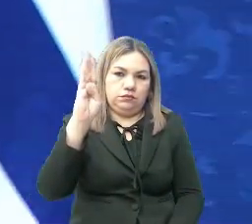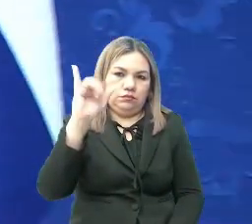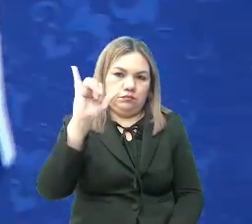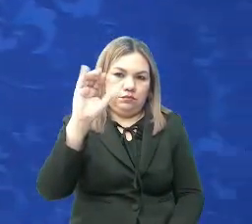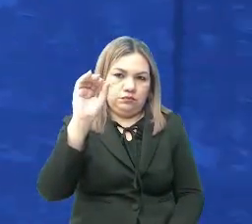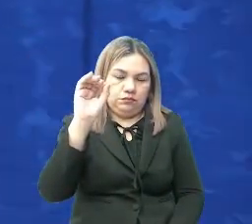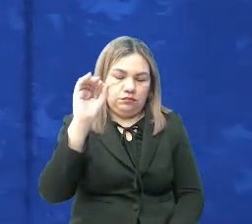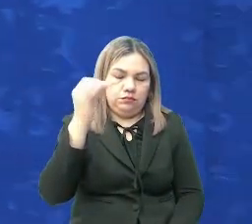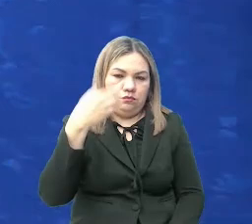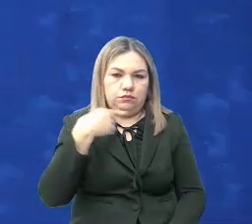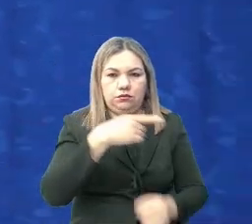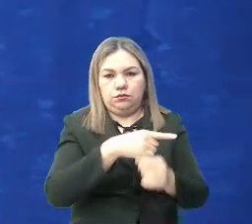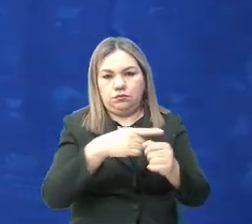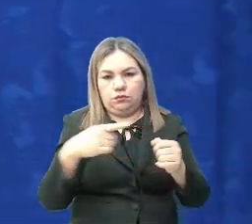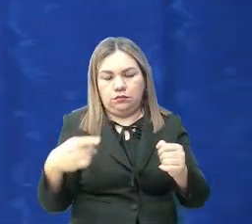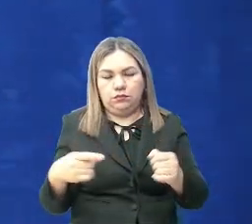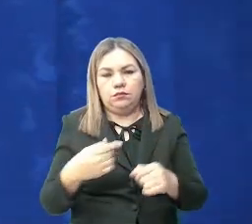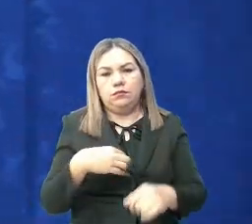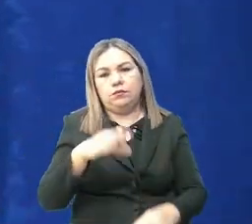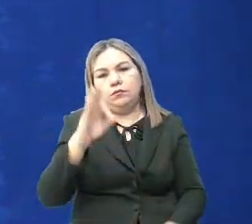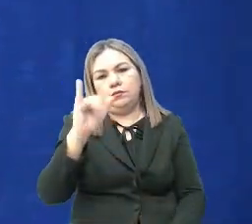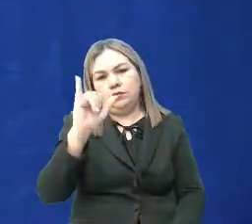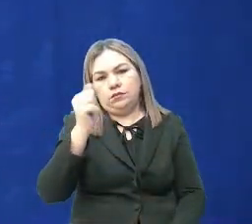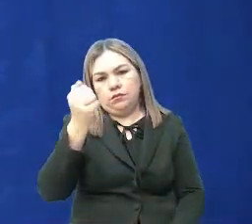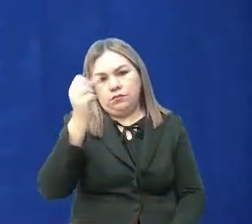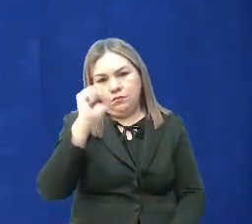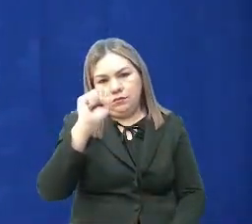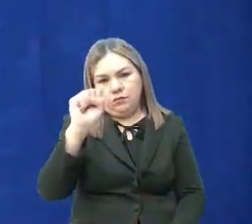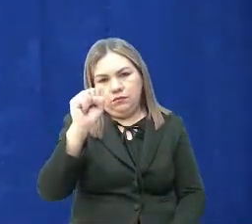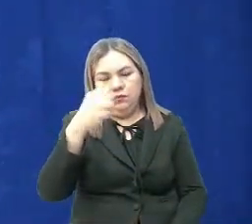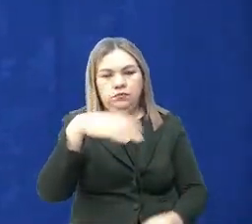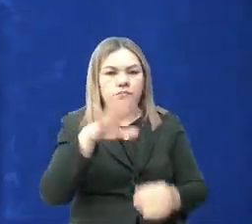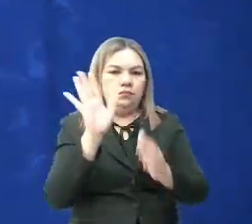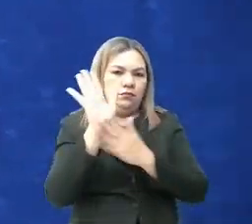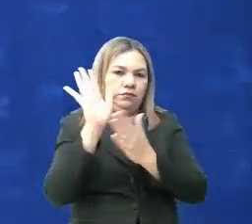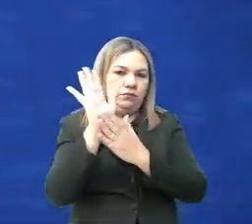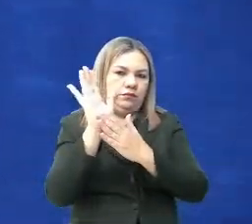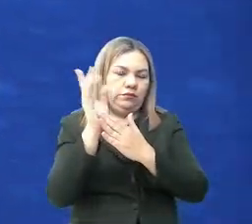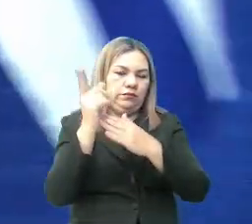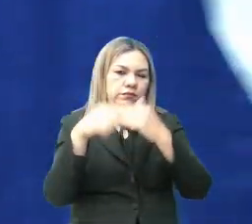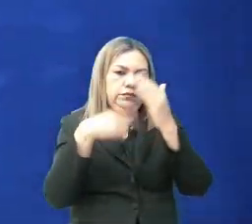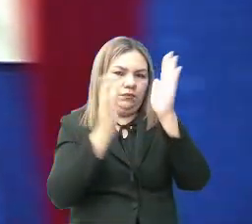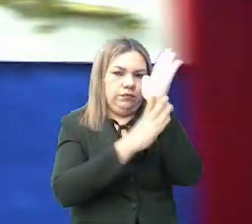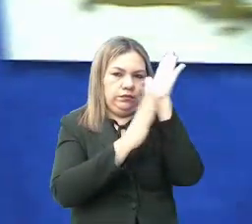16, that there's richness and honor in the left hand.